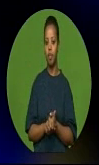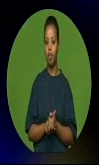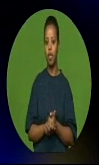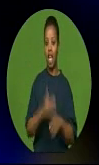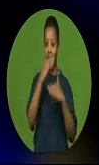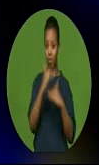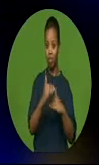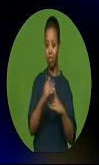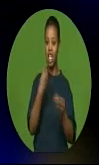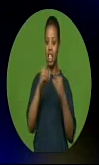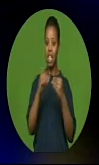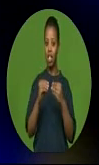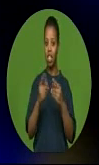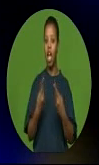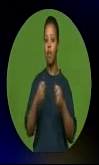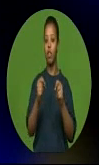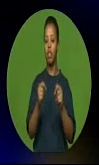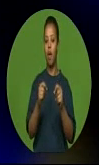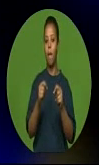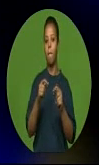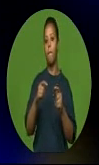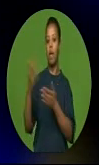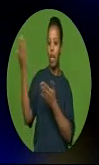Limited sales effort by importers.